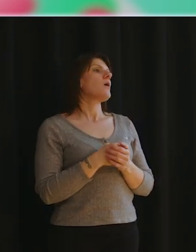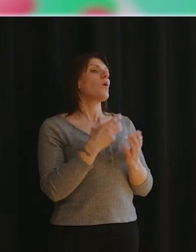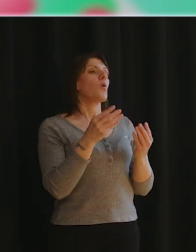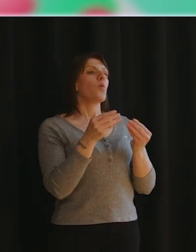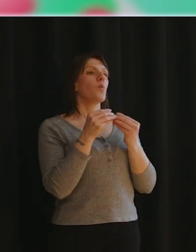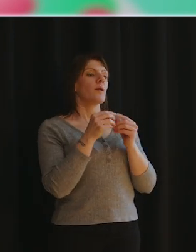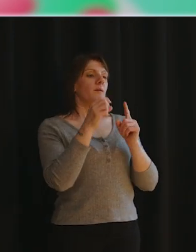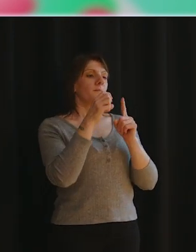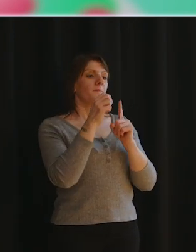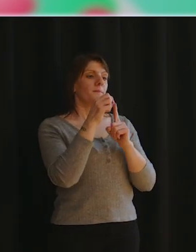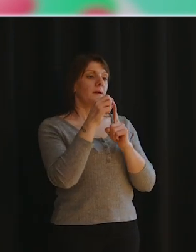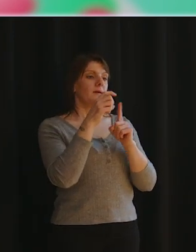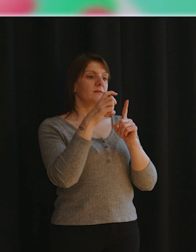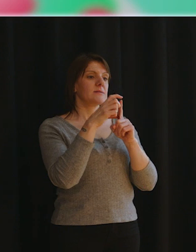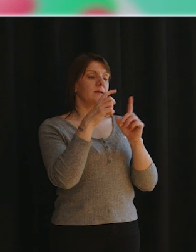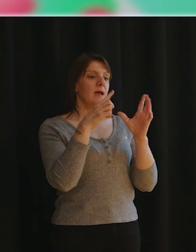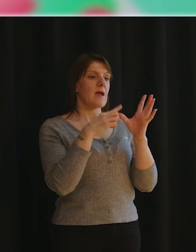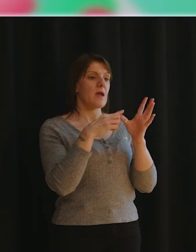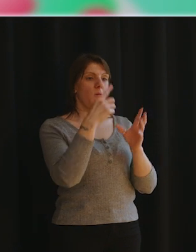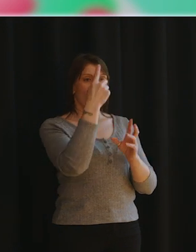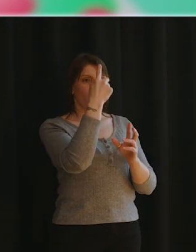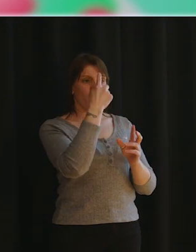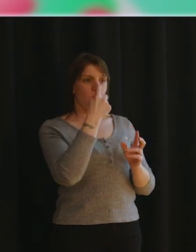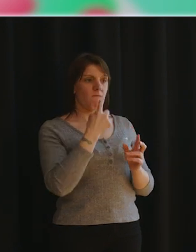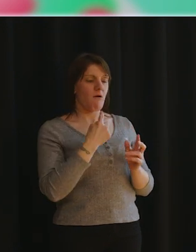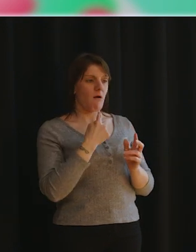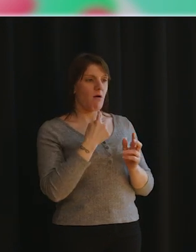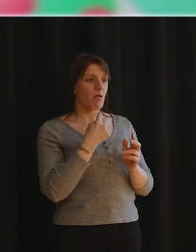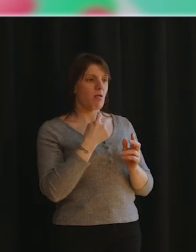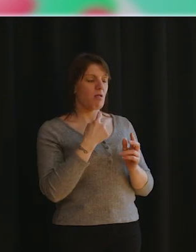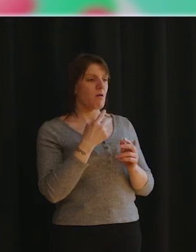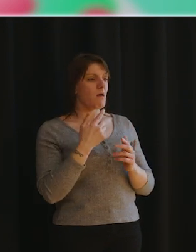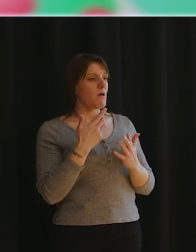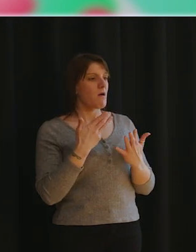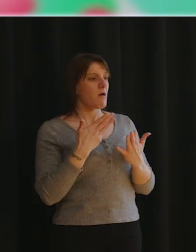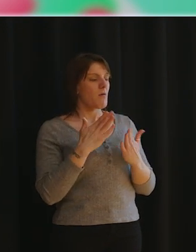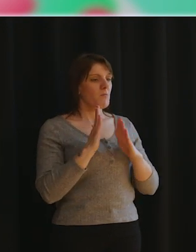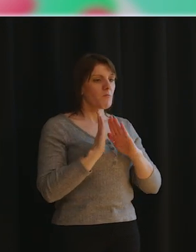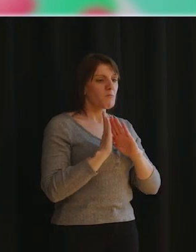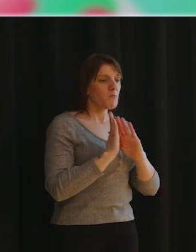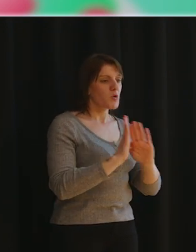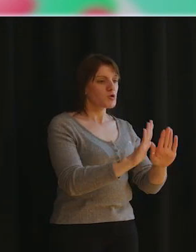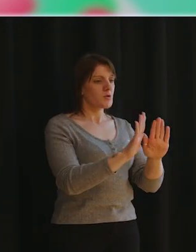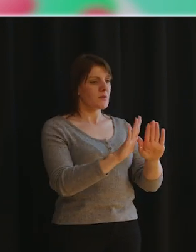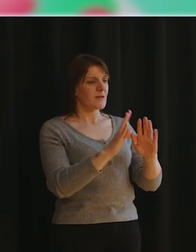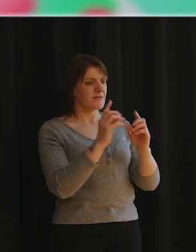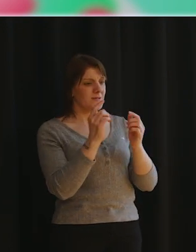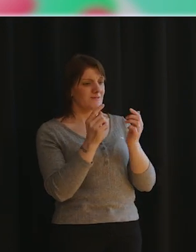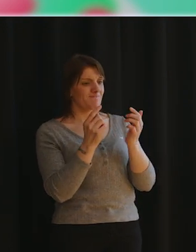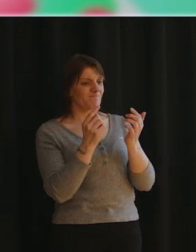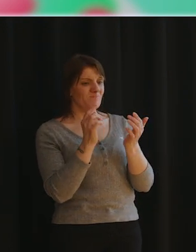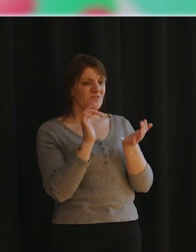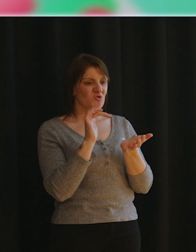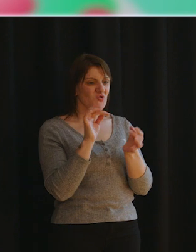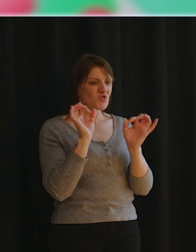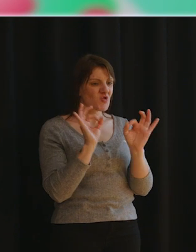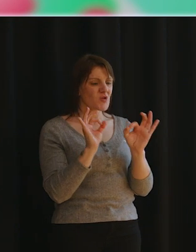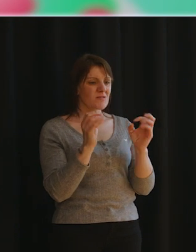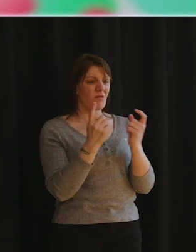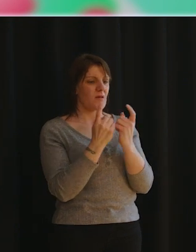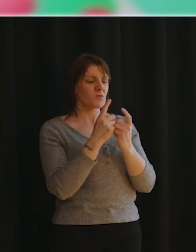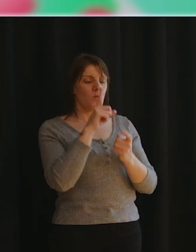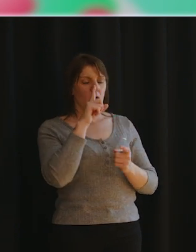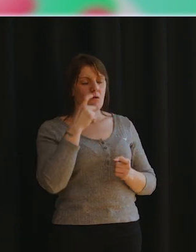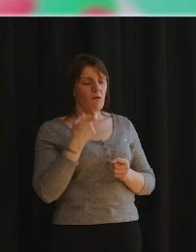PDA profile of pushing against certain things, we can't pick and fight and